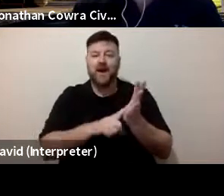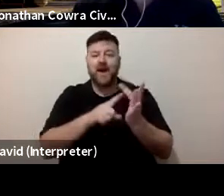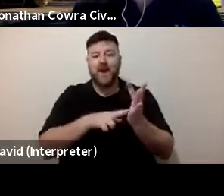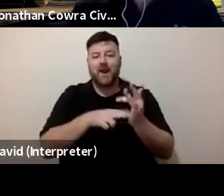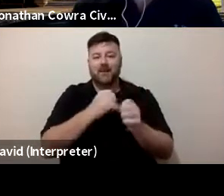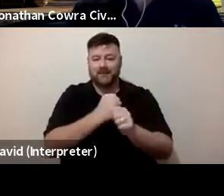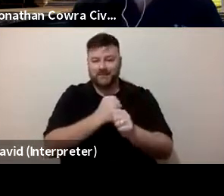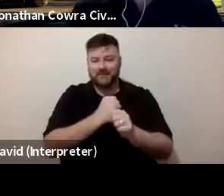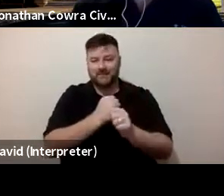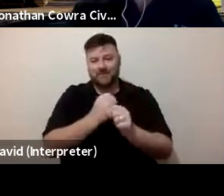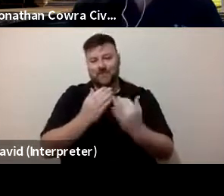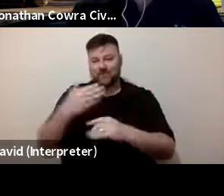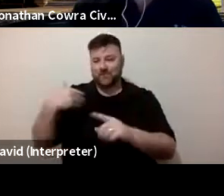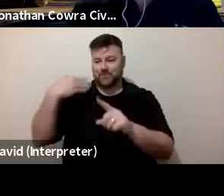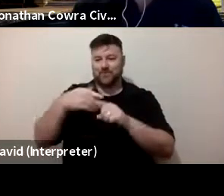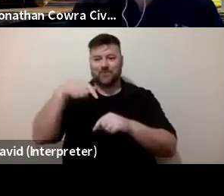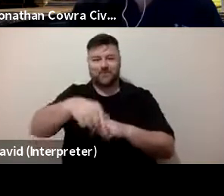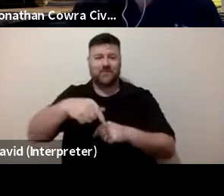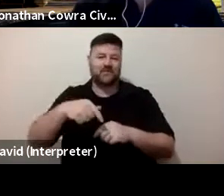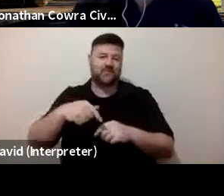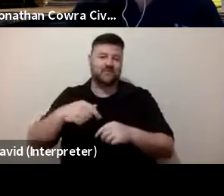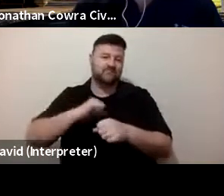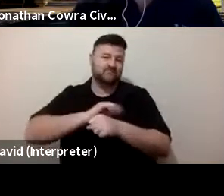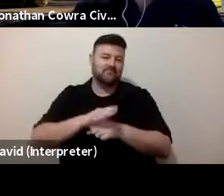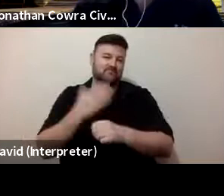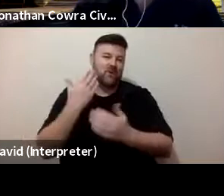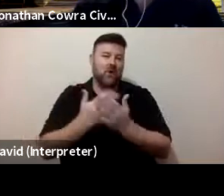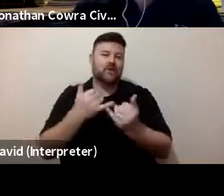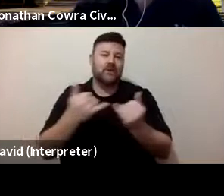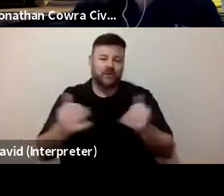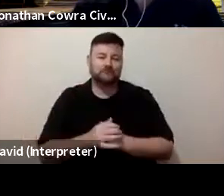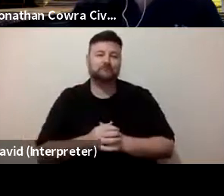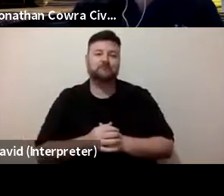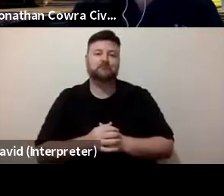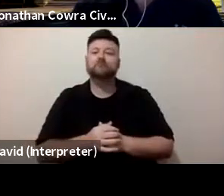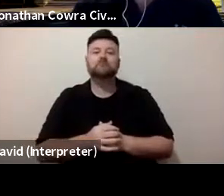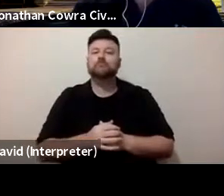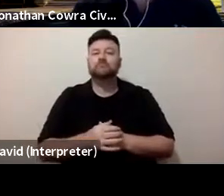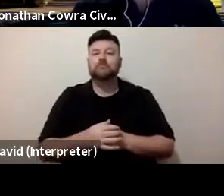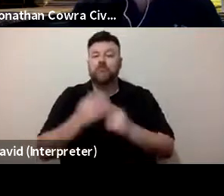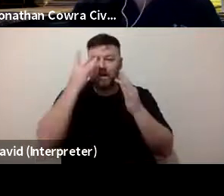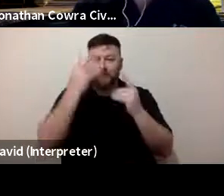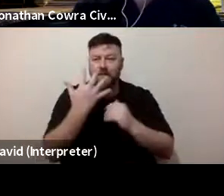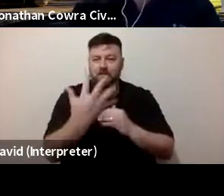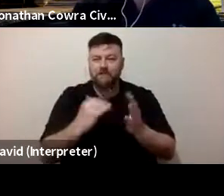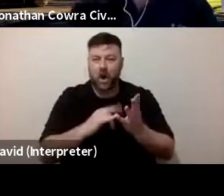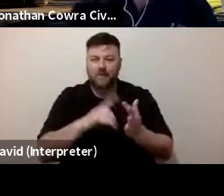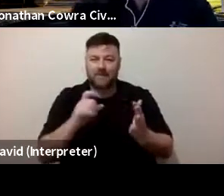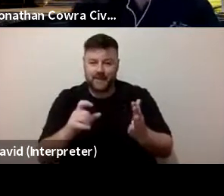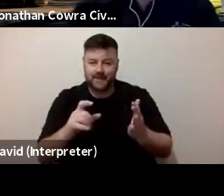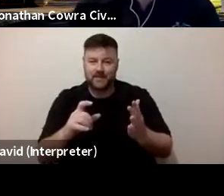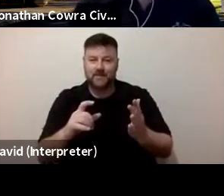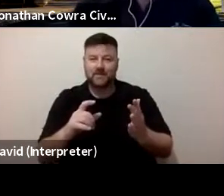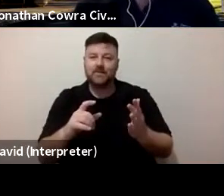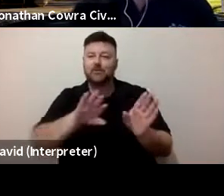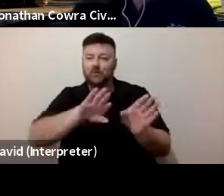with the theme of our Think Inside the Square. I'll give you 5 seconds to think about that while I do my thank yous